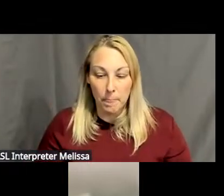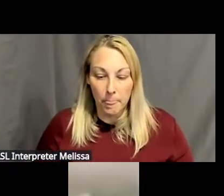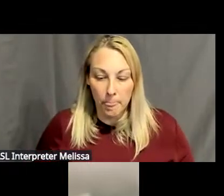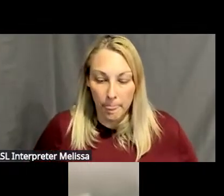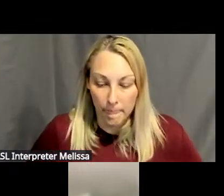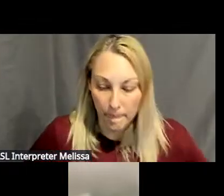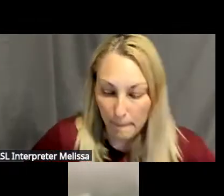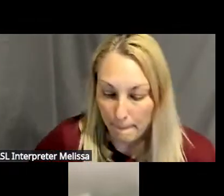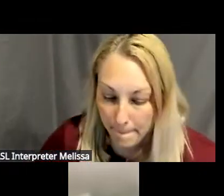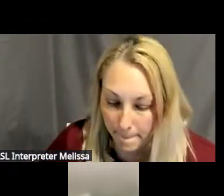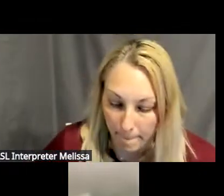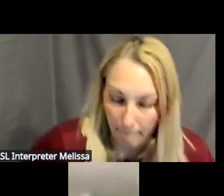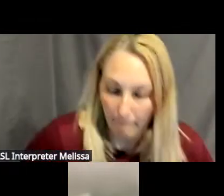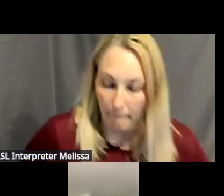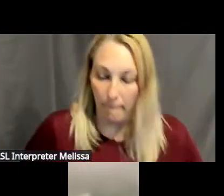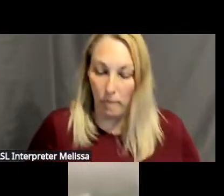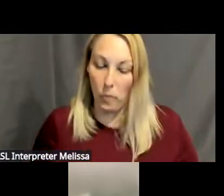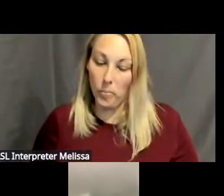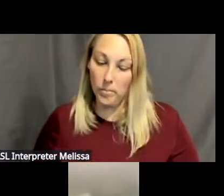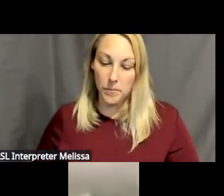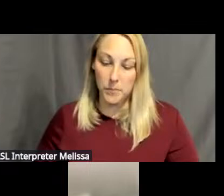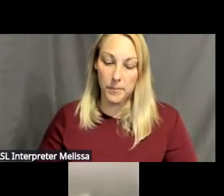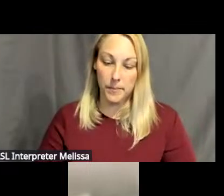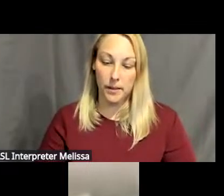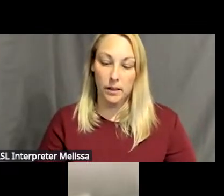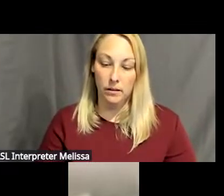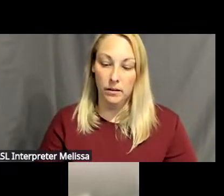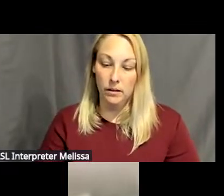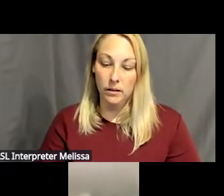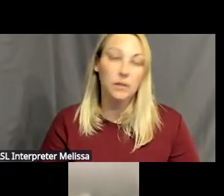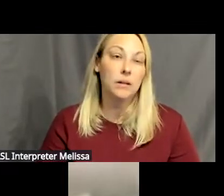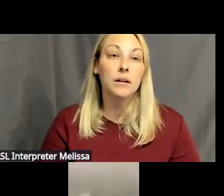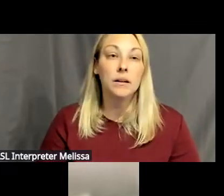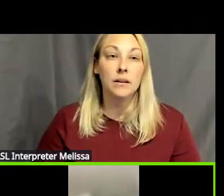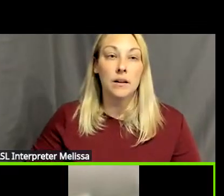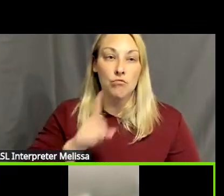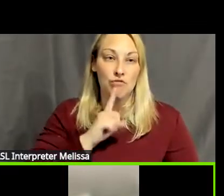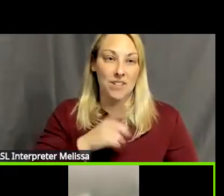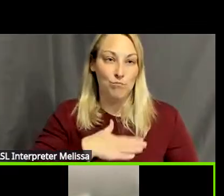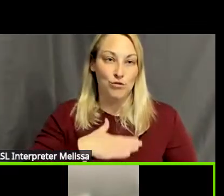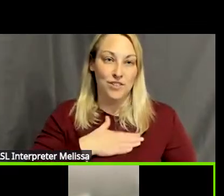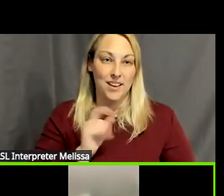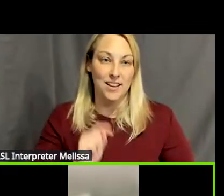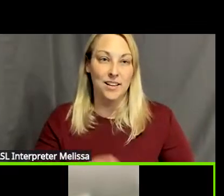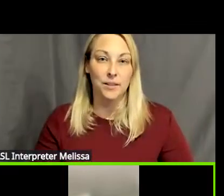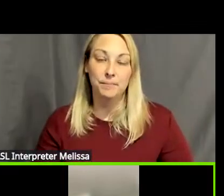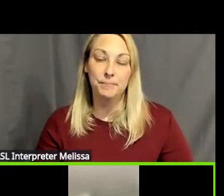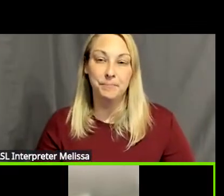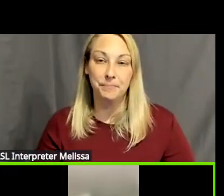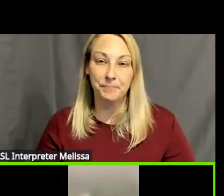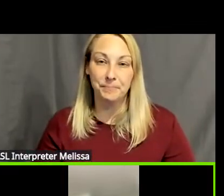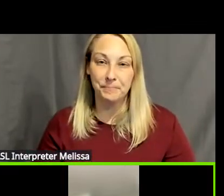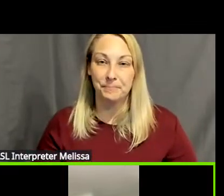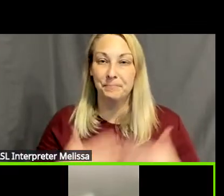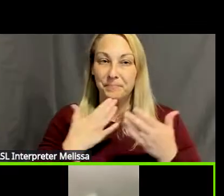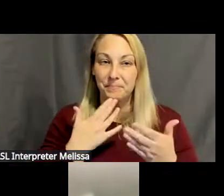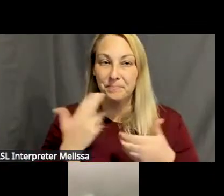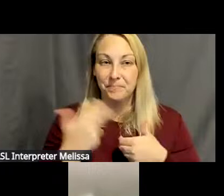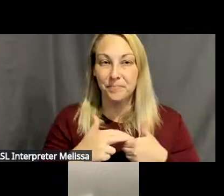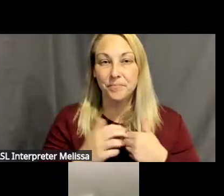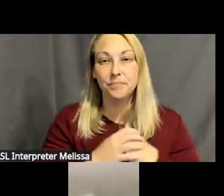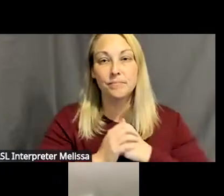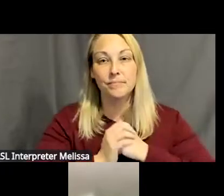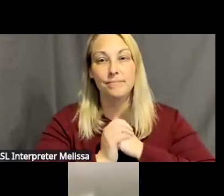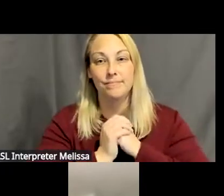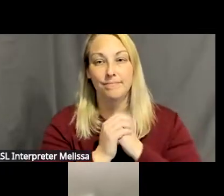Okay, perfect. That was a lot of great information. Thank you so much for joining us tonight. We really appreciate it. Thank you for having me. Good night. Perfect. Have a good